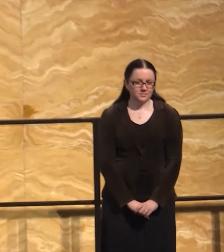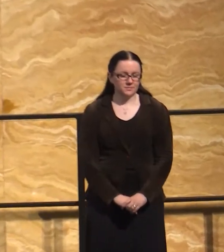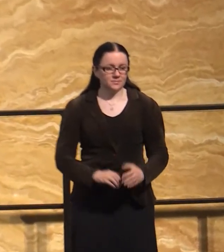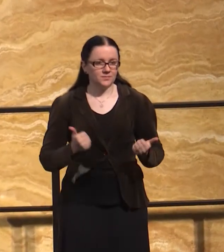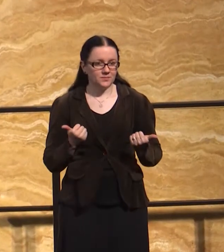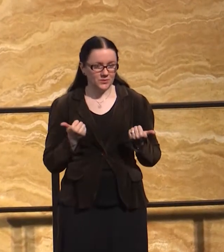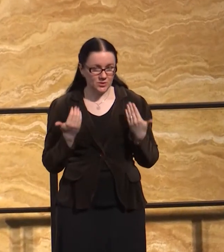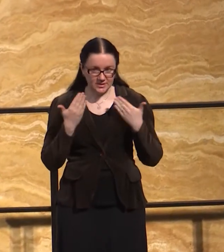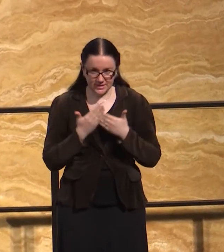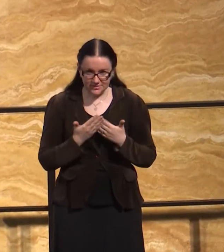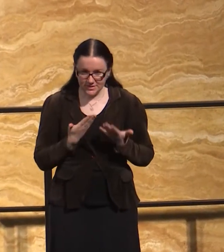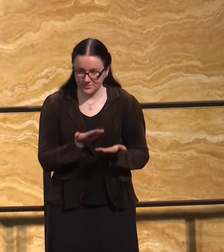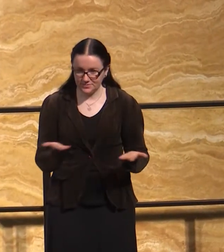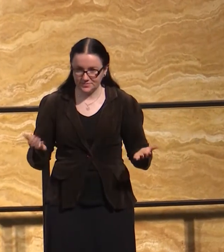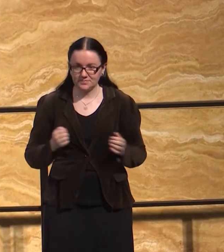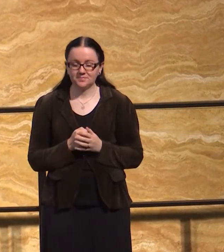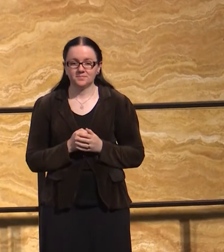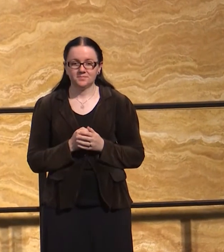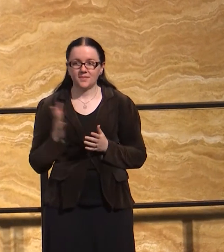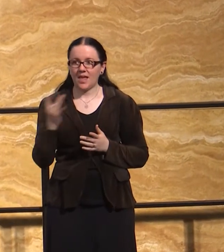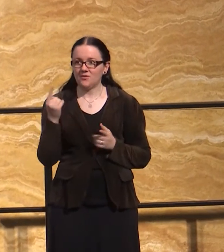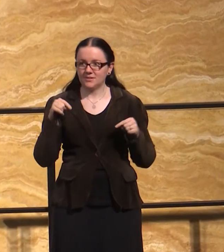Good evening, everybody. Can you all hear?